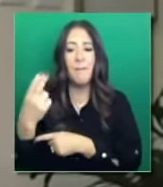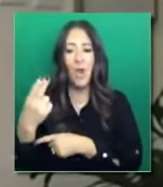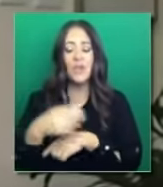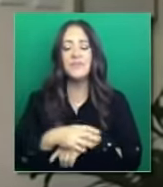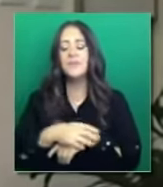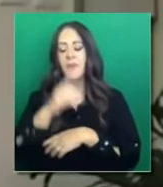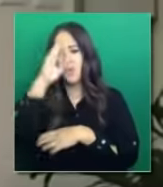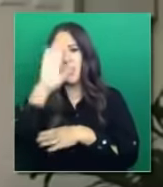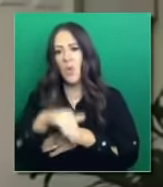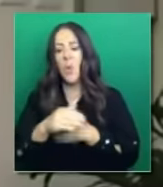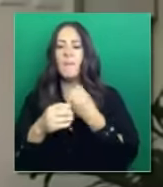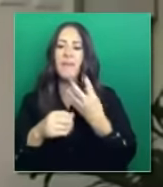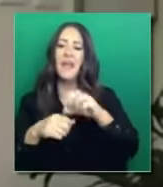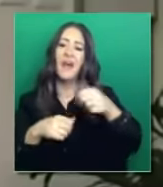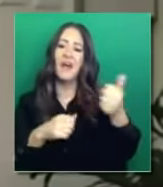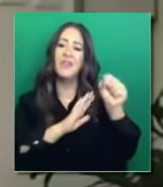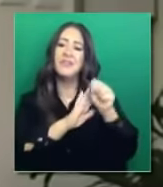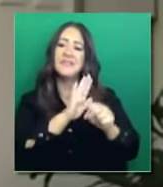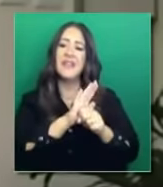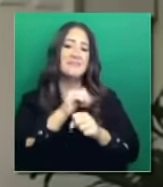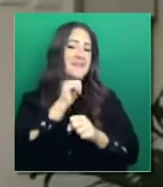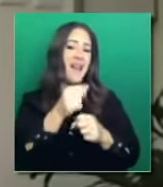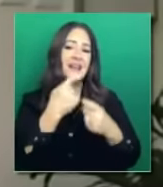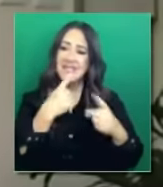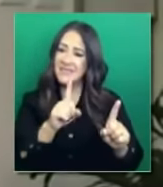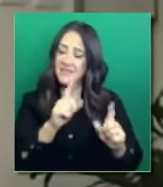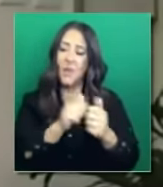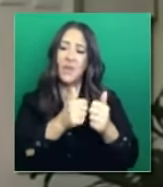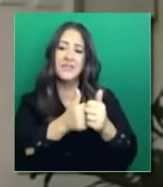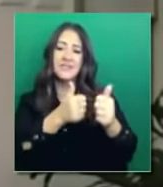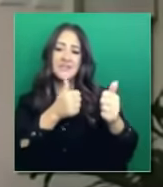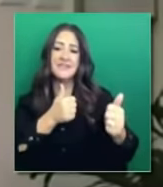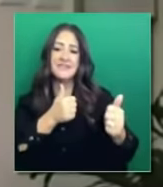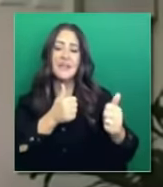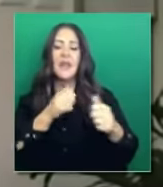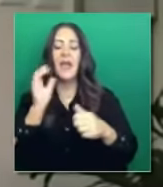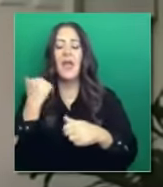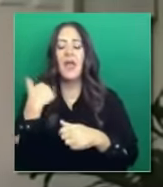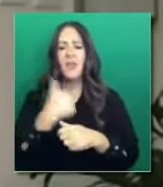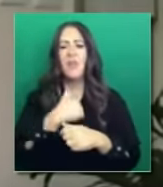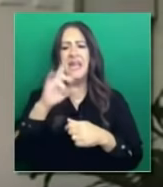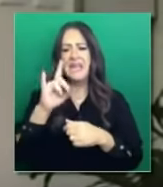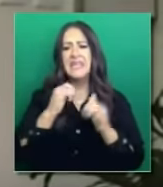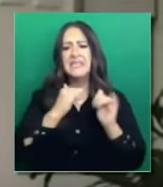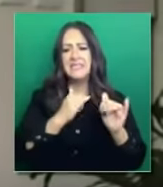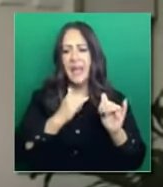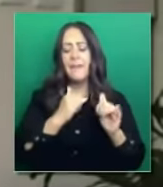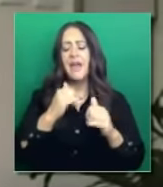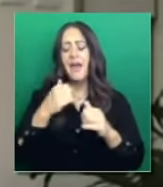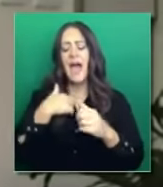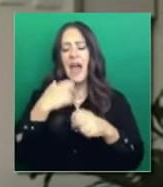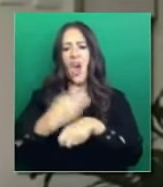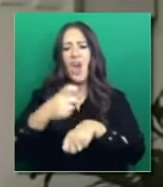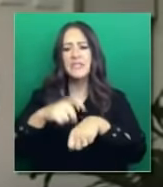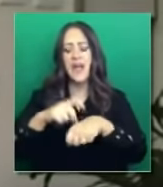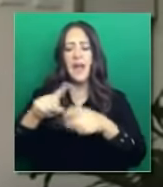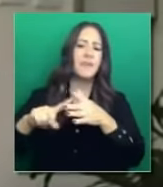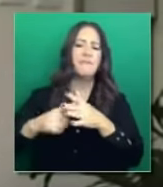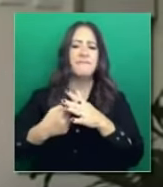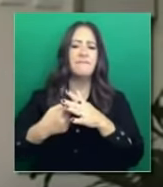states did not, on distance learning from the very beginning. The governor, first partner,